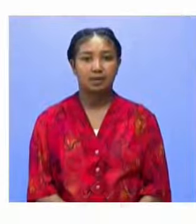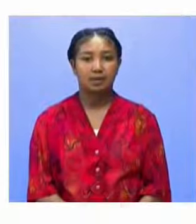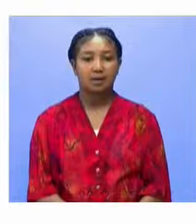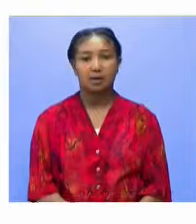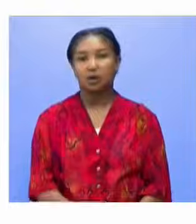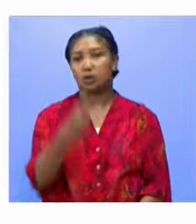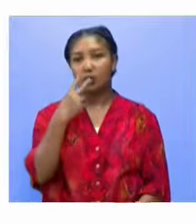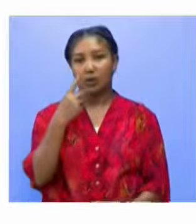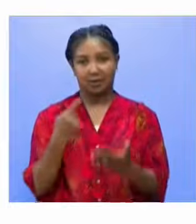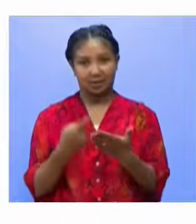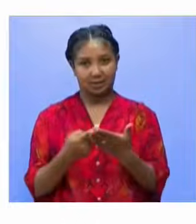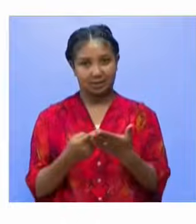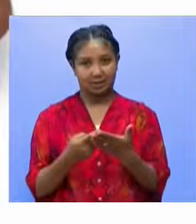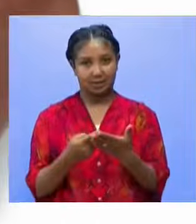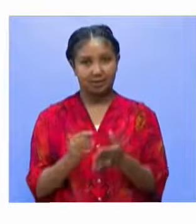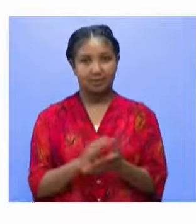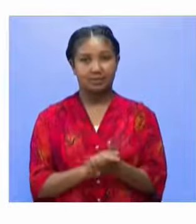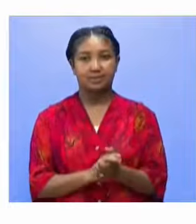Look at here.